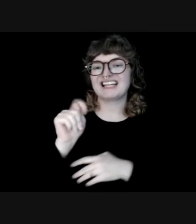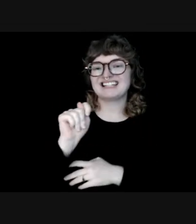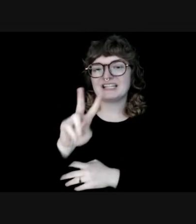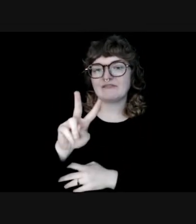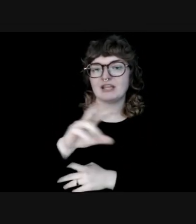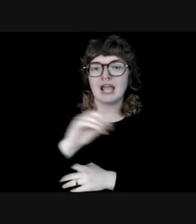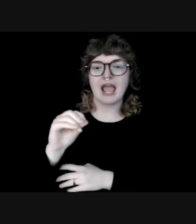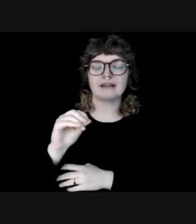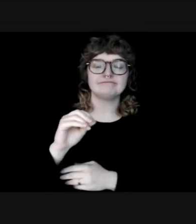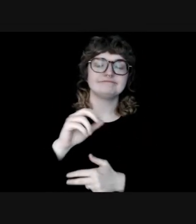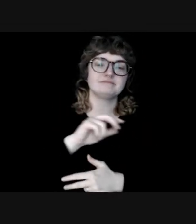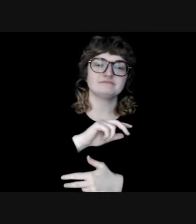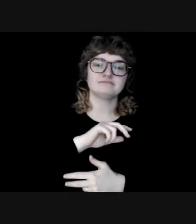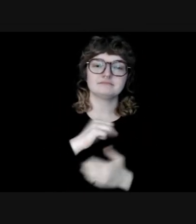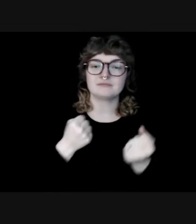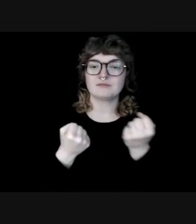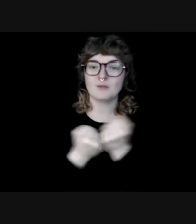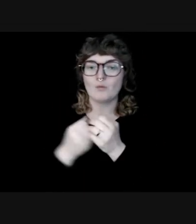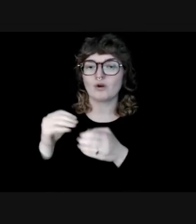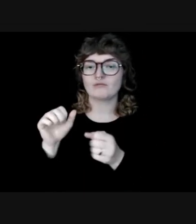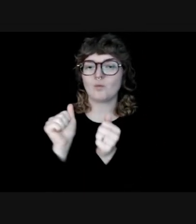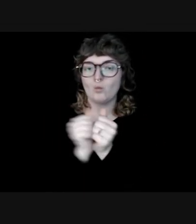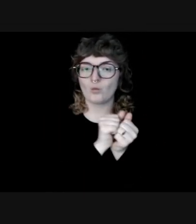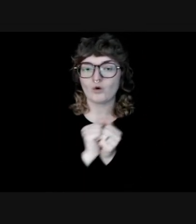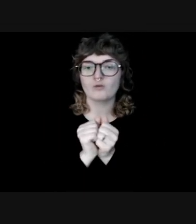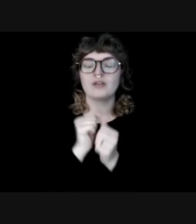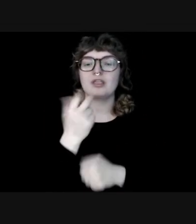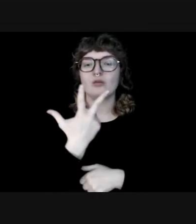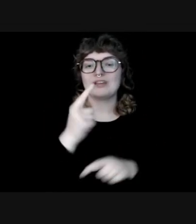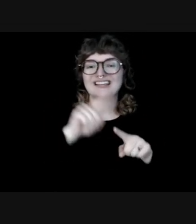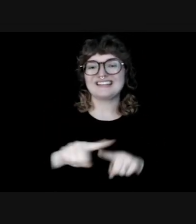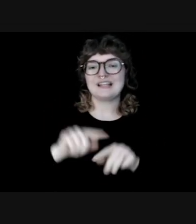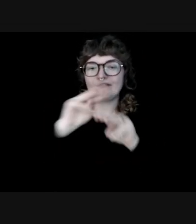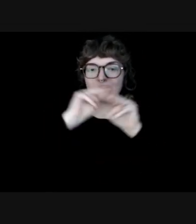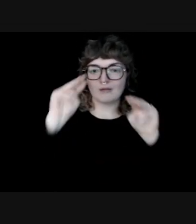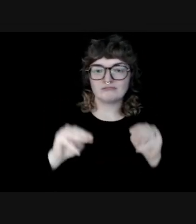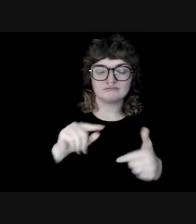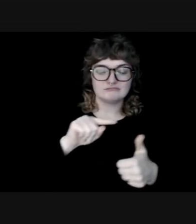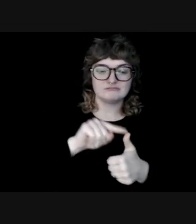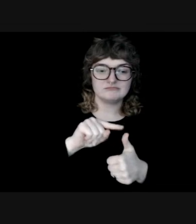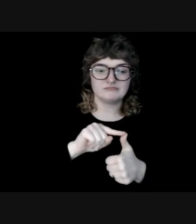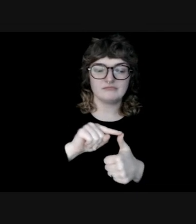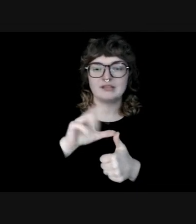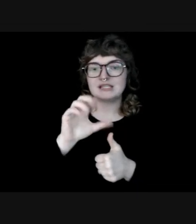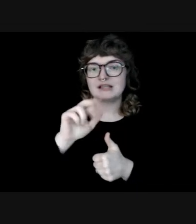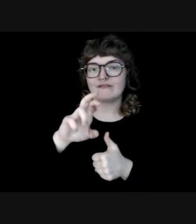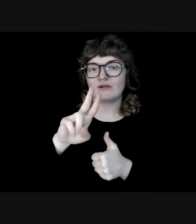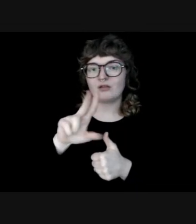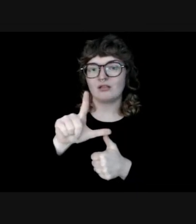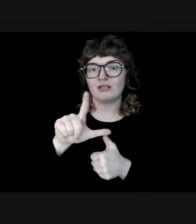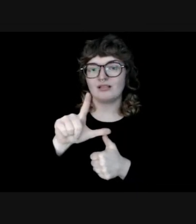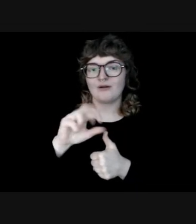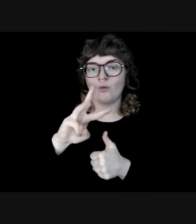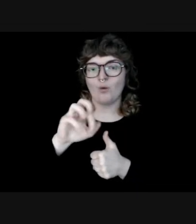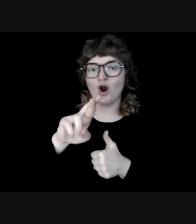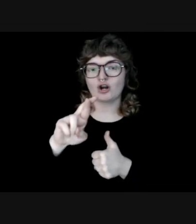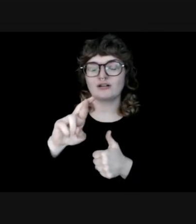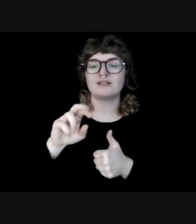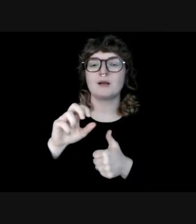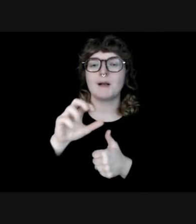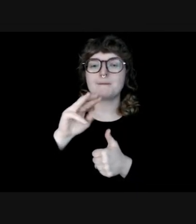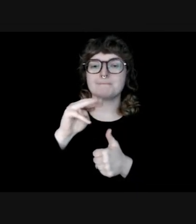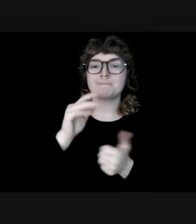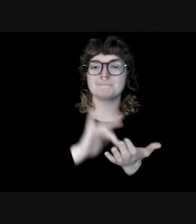museums, Historic St. Mary City, the National Museum of Civil War Medicine, where he was the founding director, and the Maryland Historical